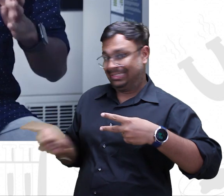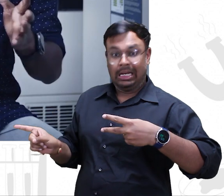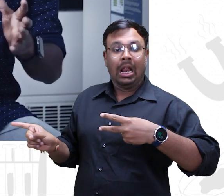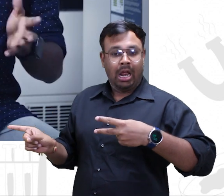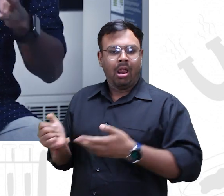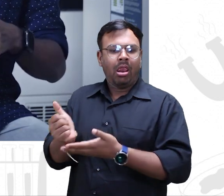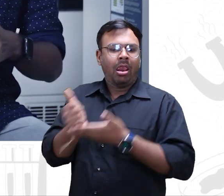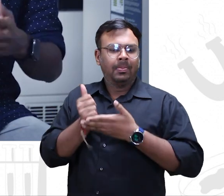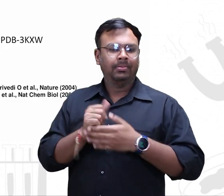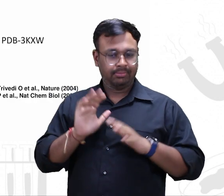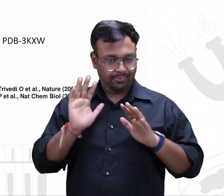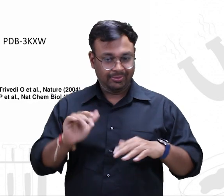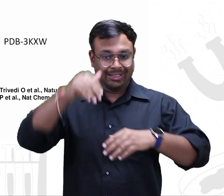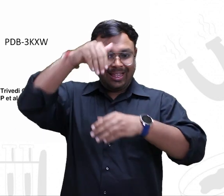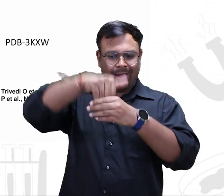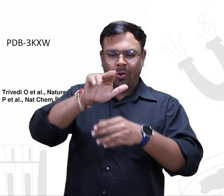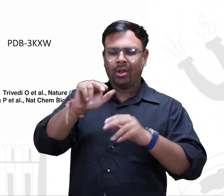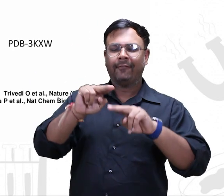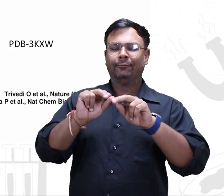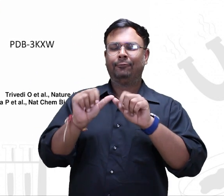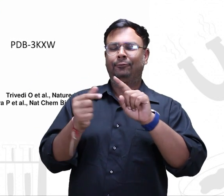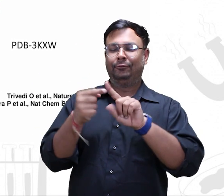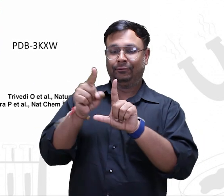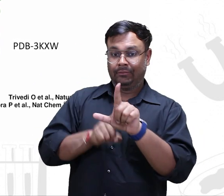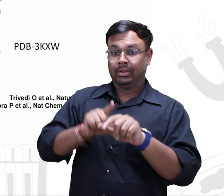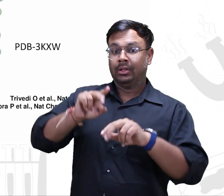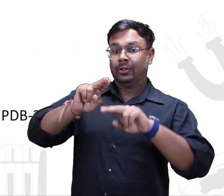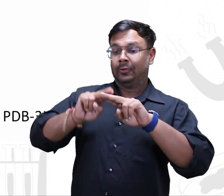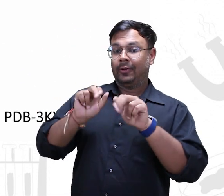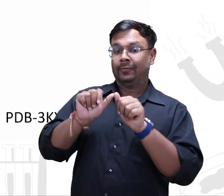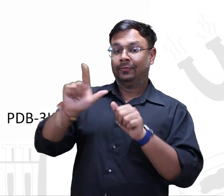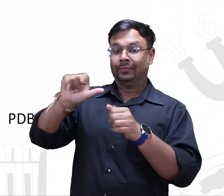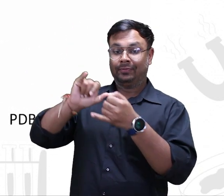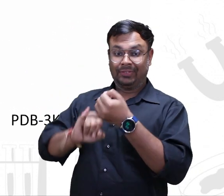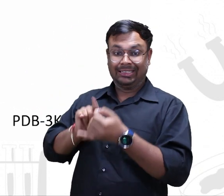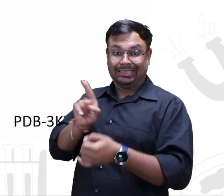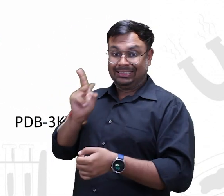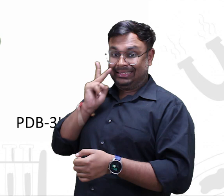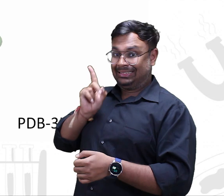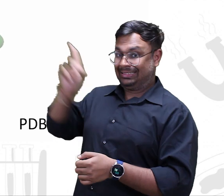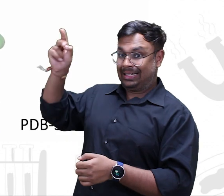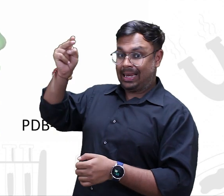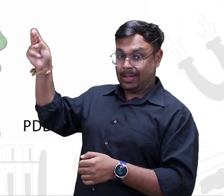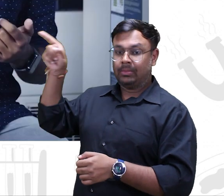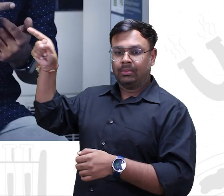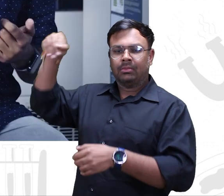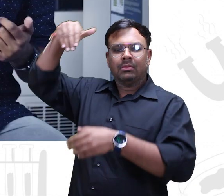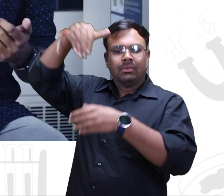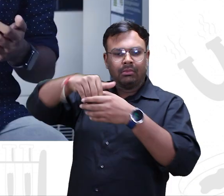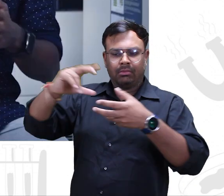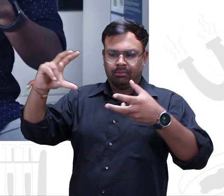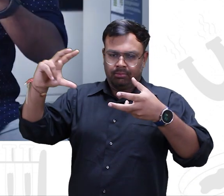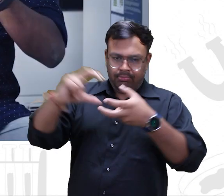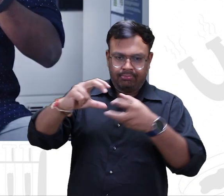are a major constituent of lipids. We study a class of proteins called fatty acid AMP ligases, FALs in short, that activates these fatty acids and transfers